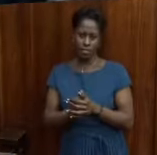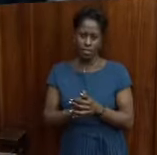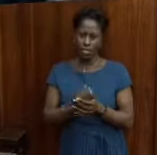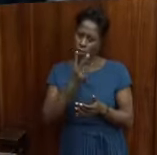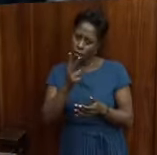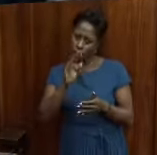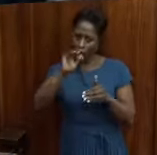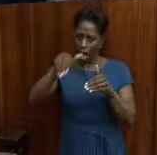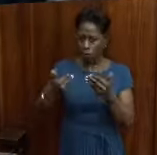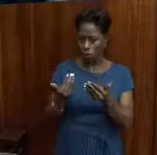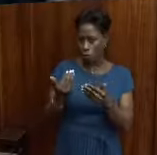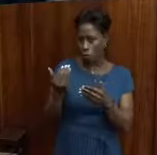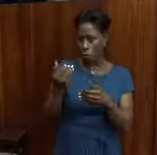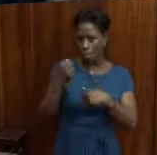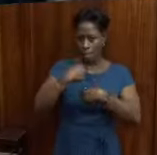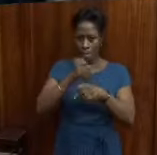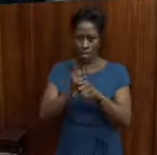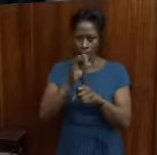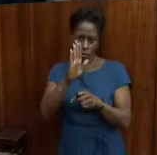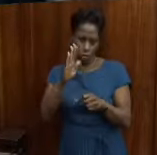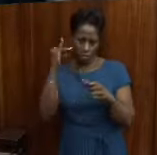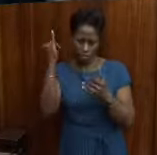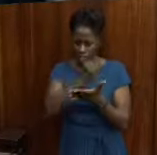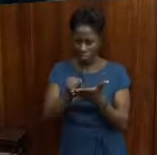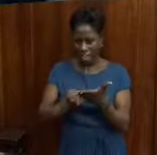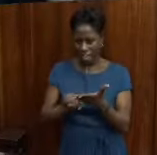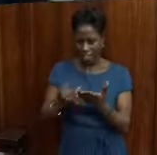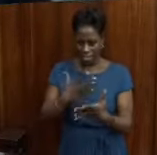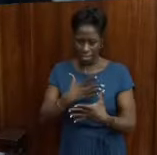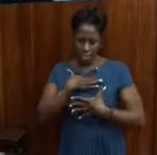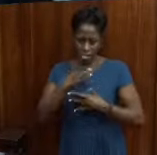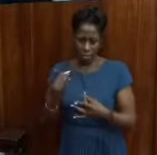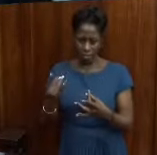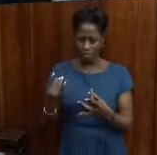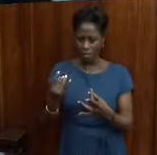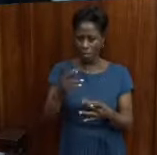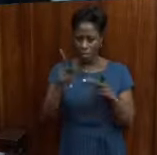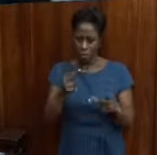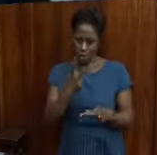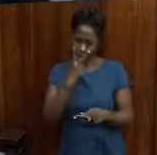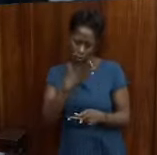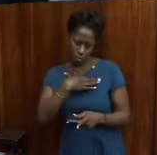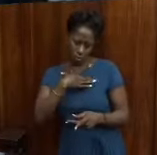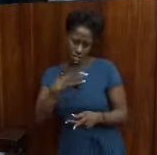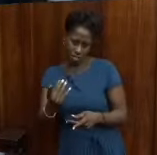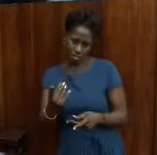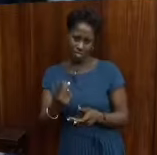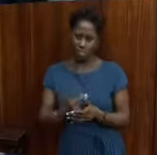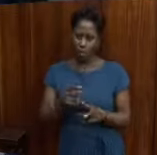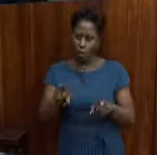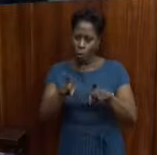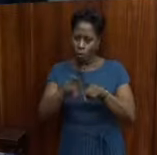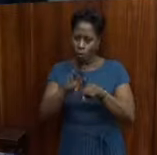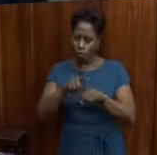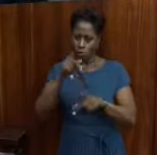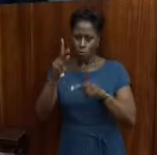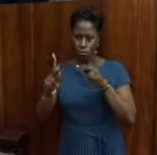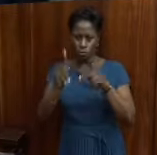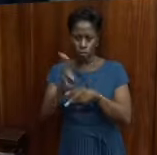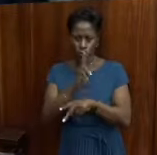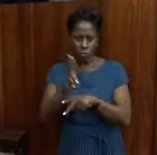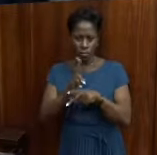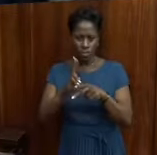packaging, the use of e-commerce, website design development, and social media platforms.